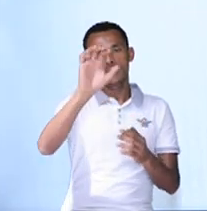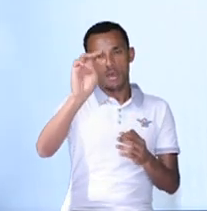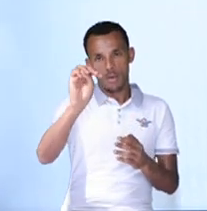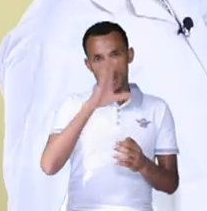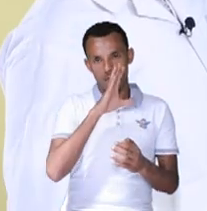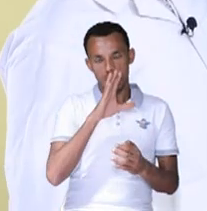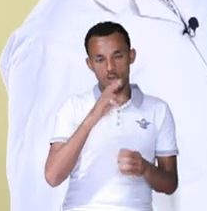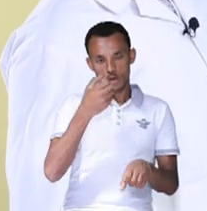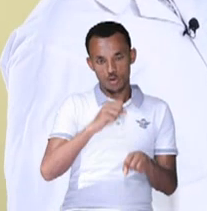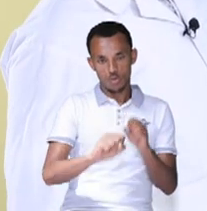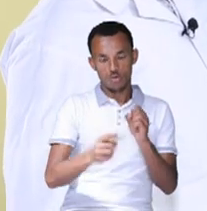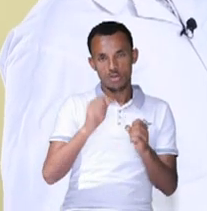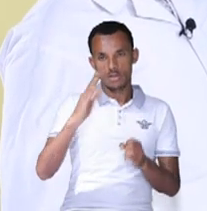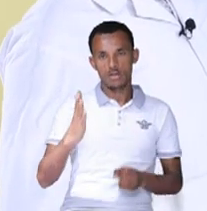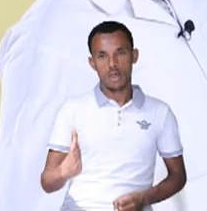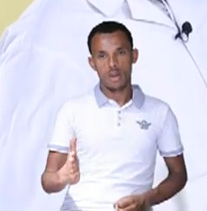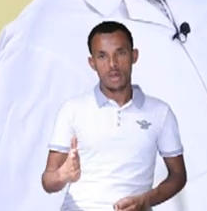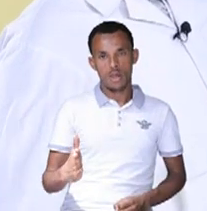So the side